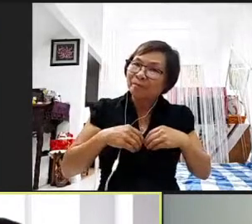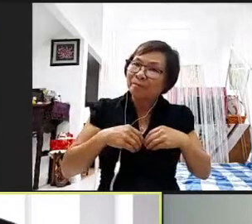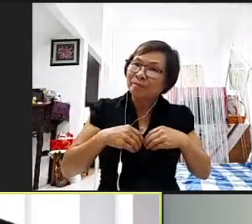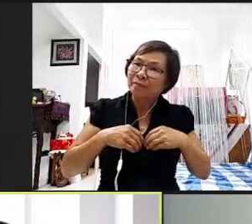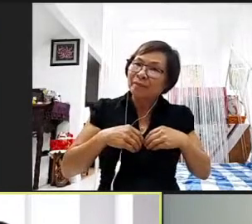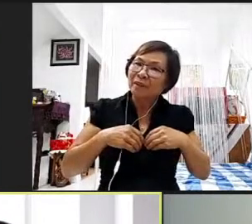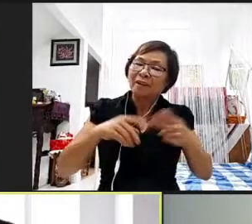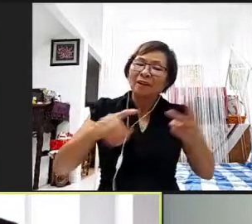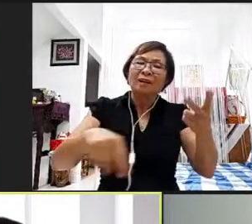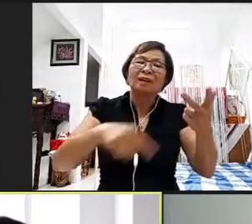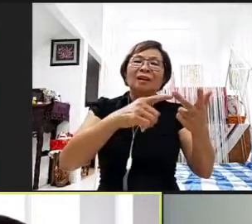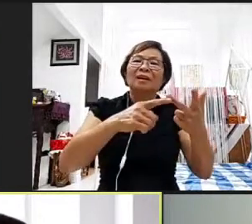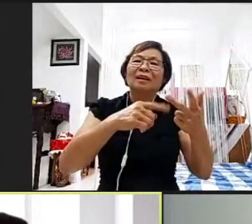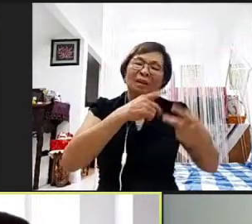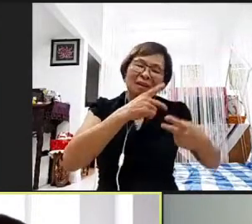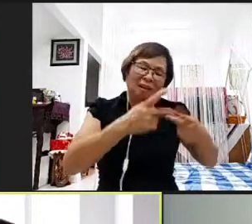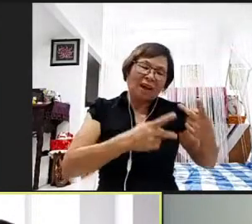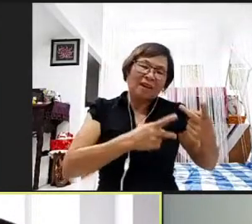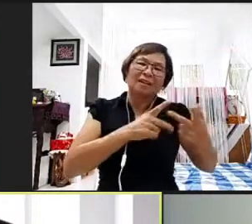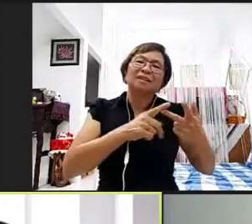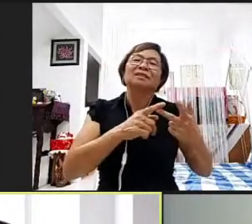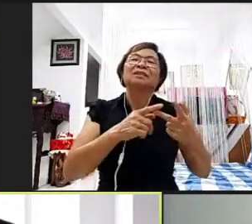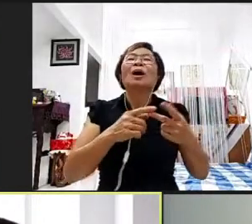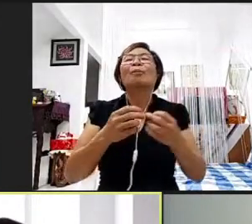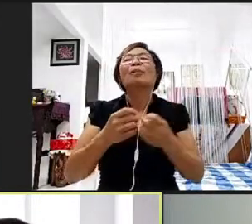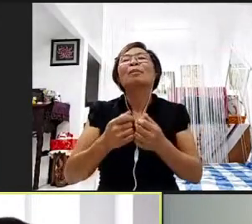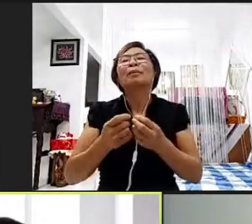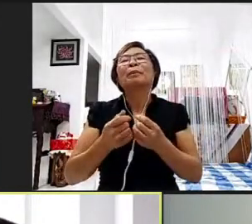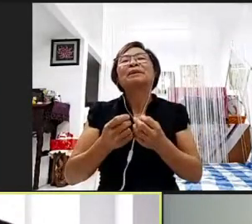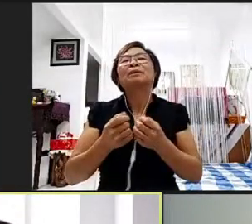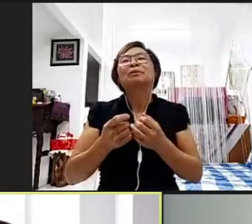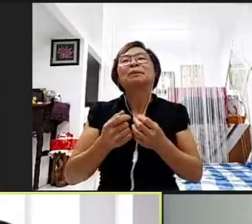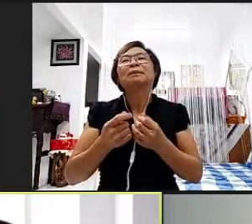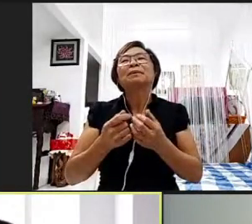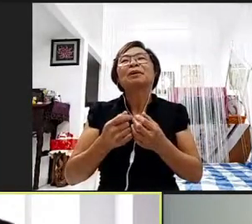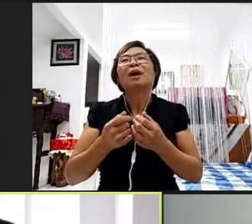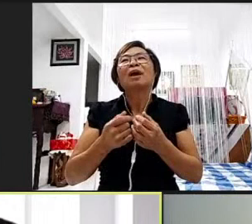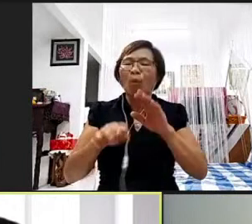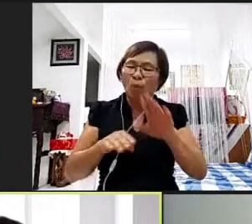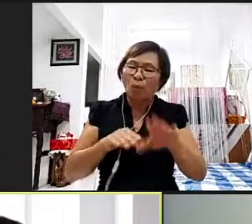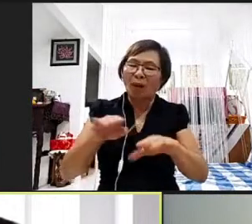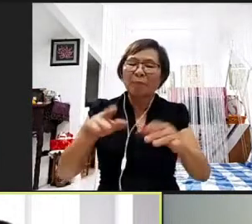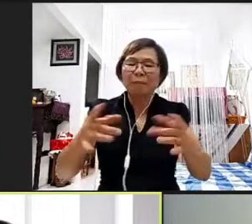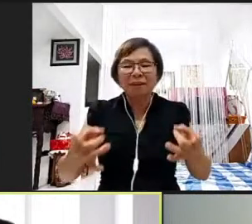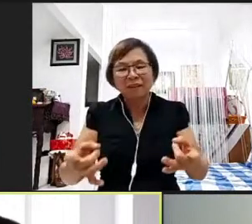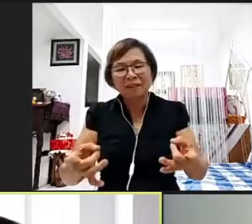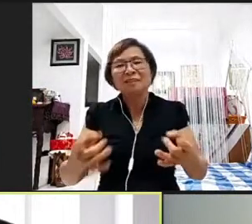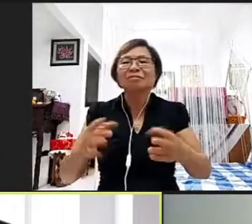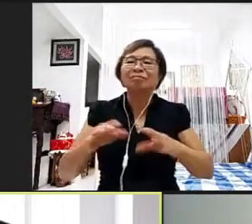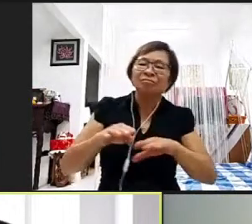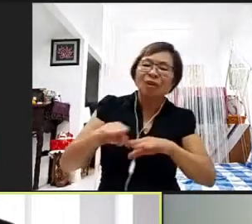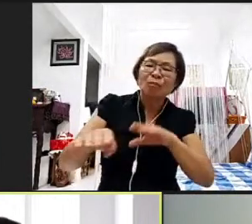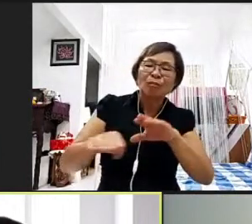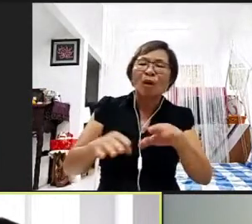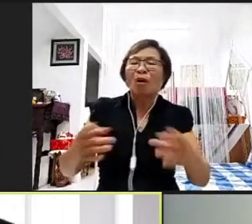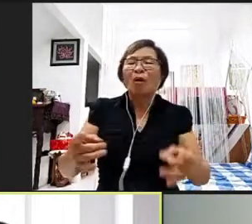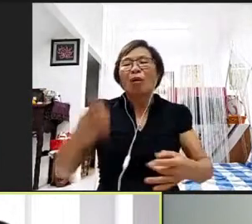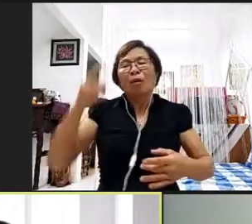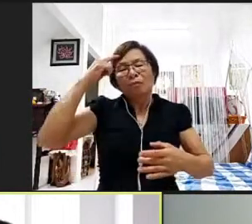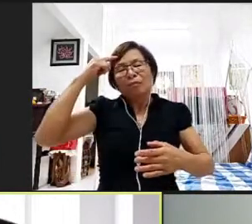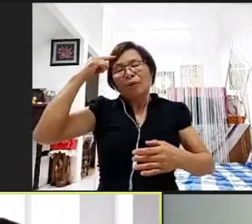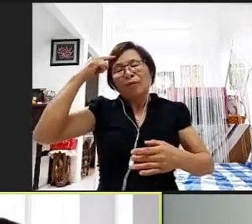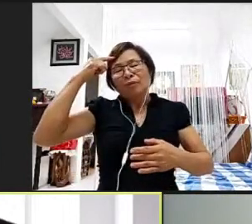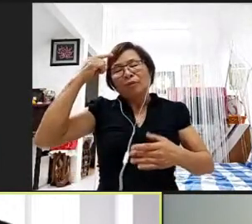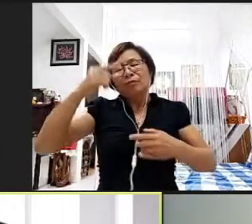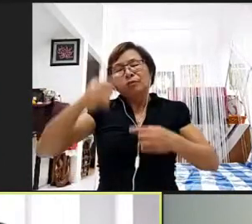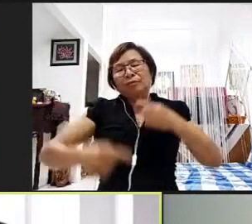and then the kindness part, we can do chanting, we can do walking meditation, we can do mindful breathing, body stretching, yoga,